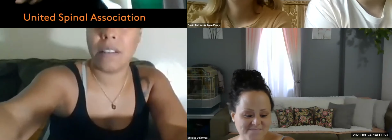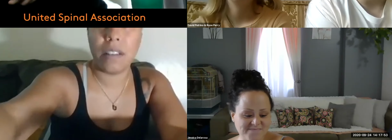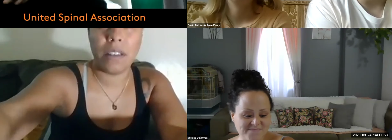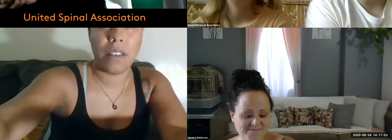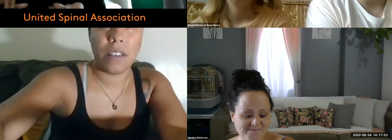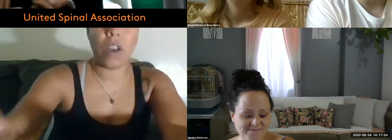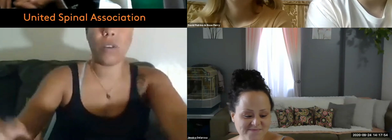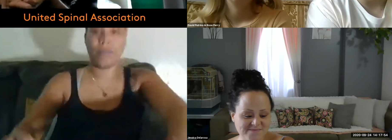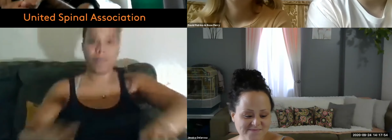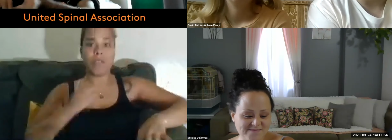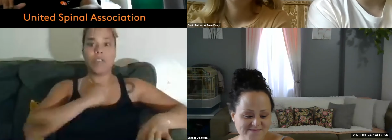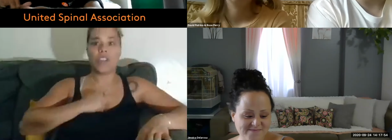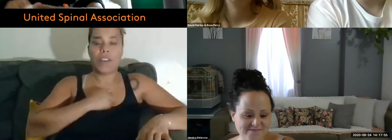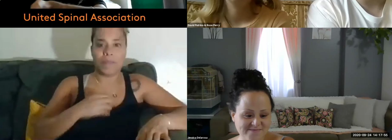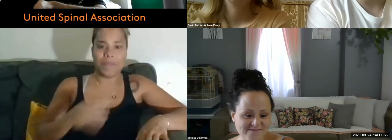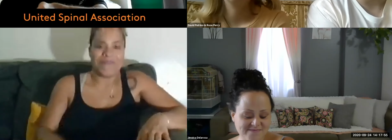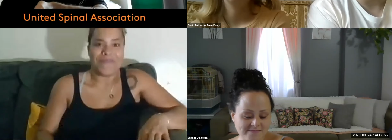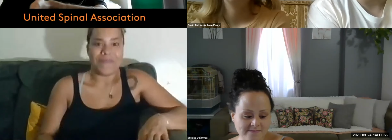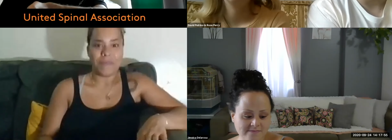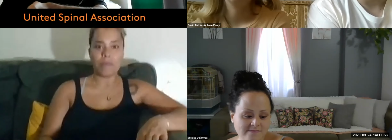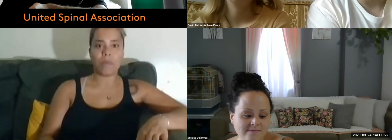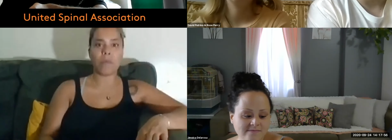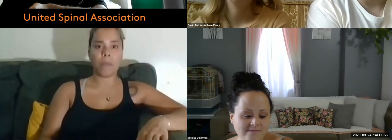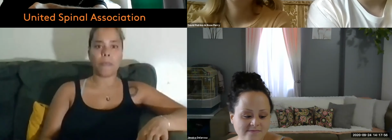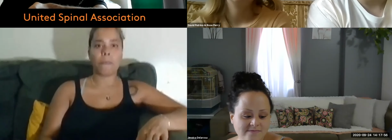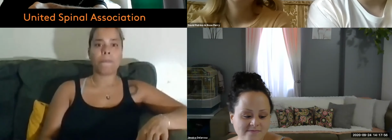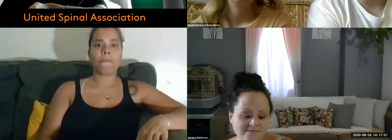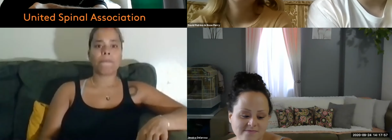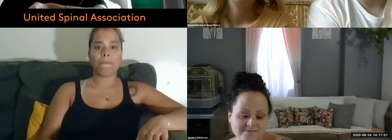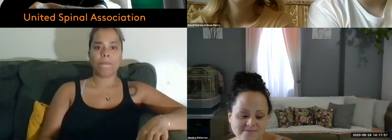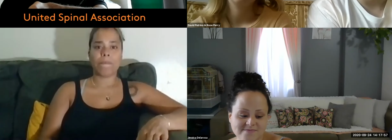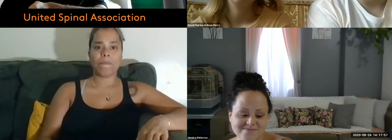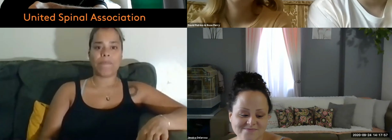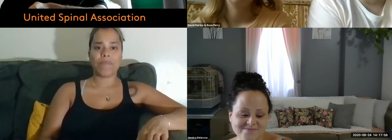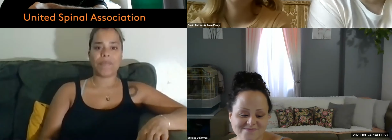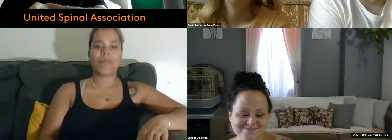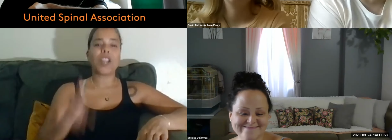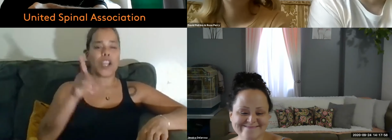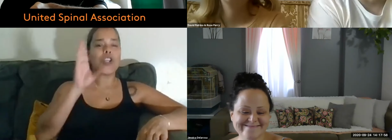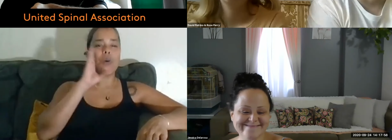yeah, absolutely. You're gonna be in the back with everyone else in the cubicles.